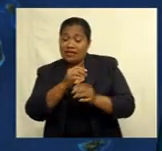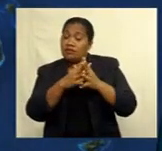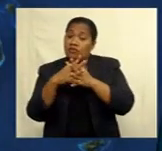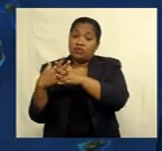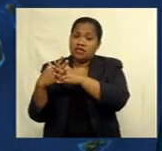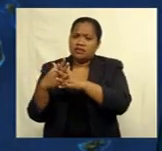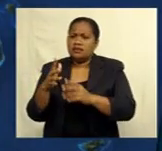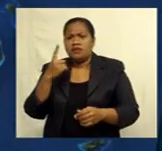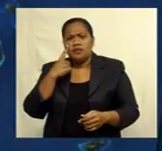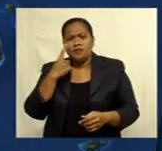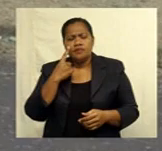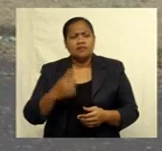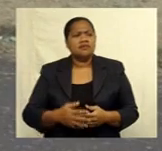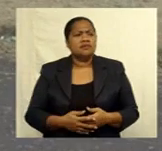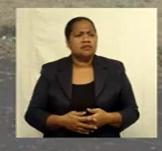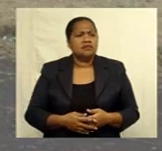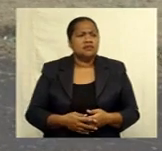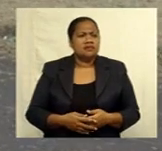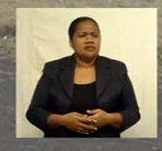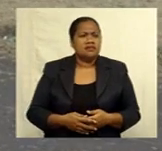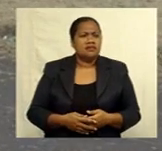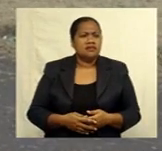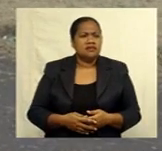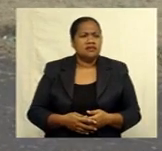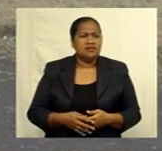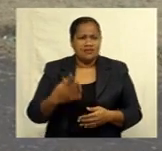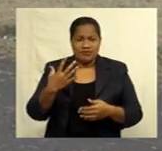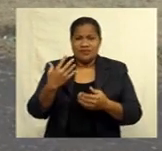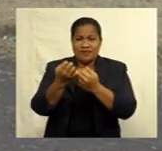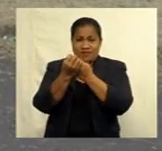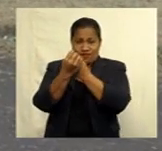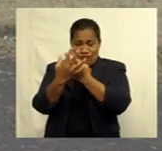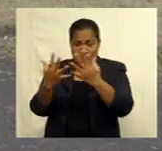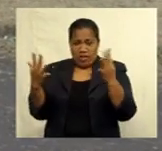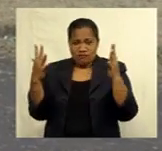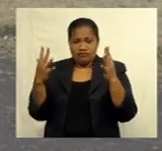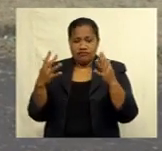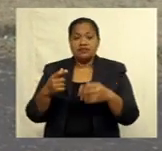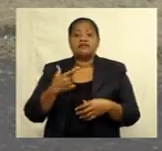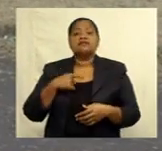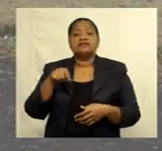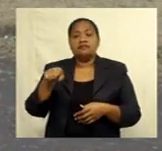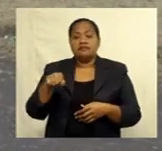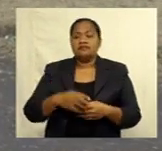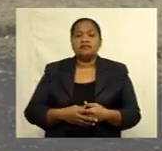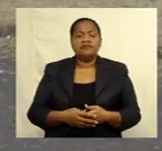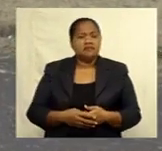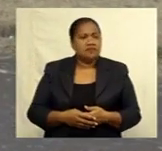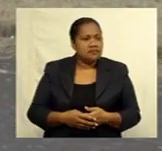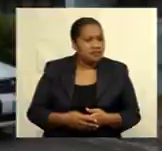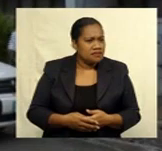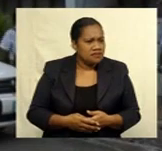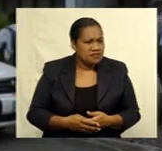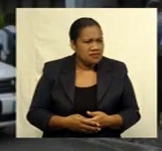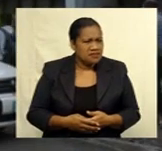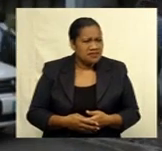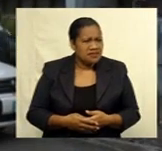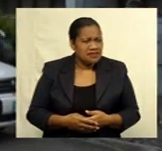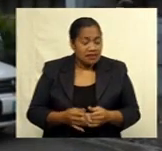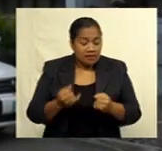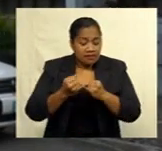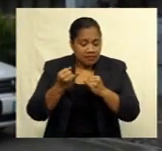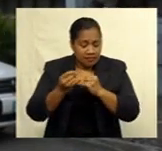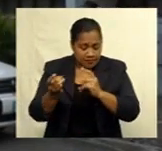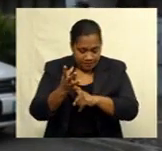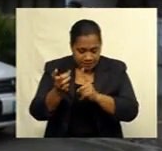that that will be very protective towards the population in terms of the severity and the scale of illness. But it's still very important